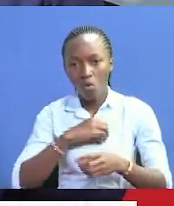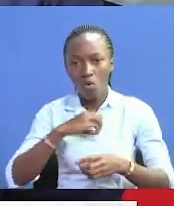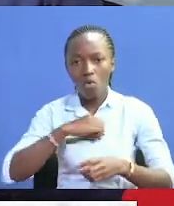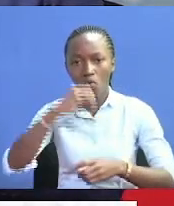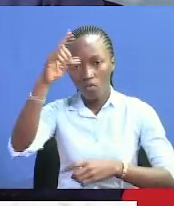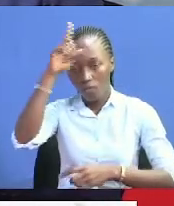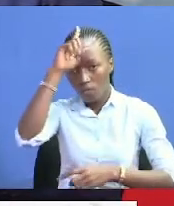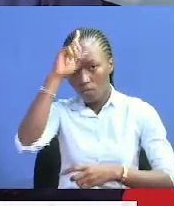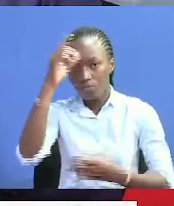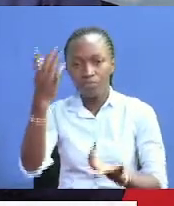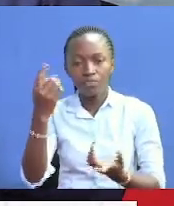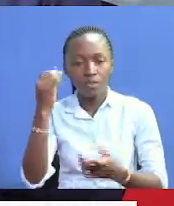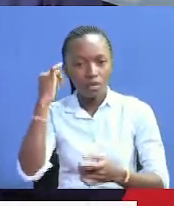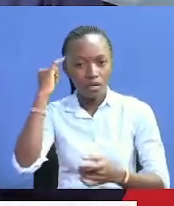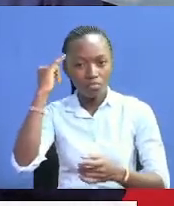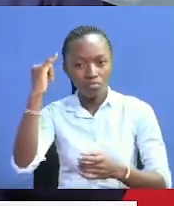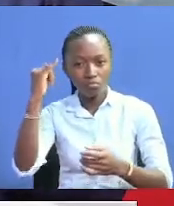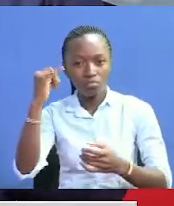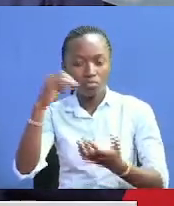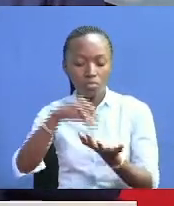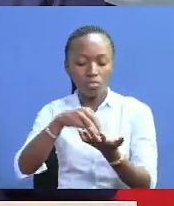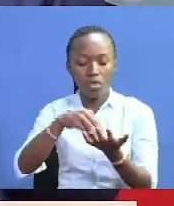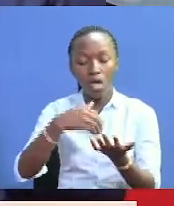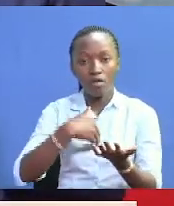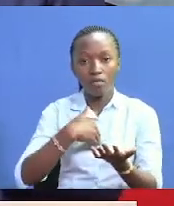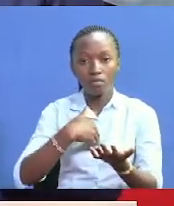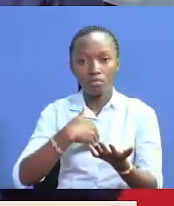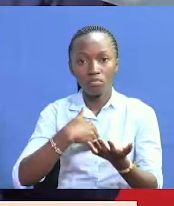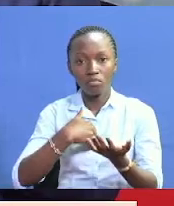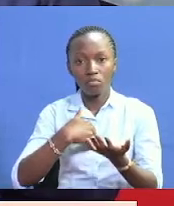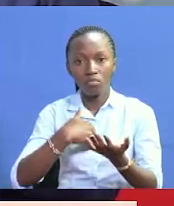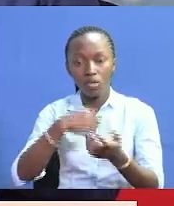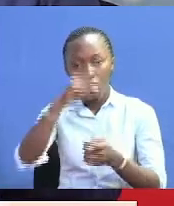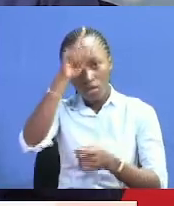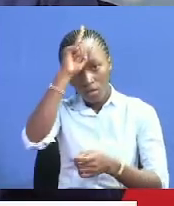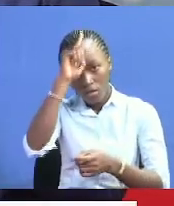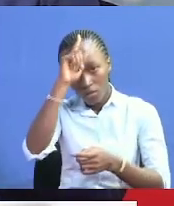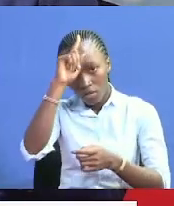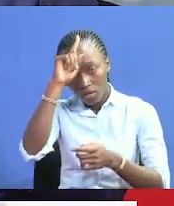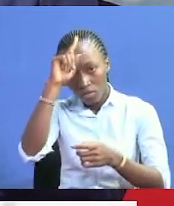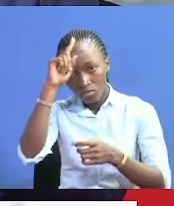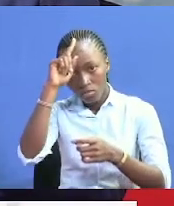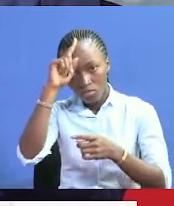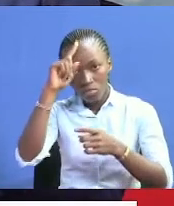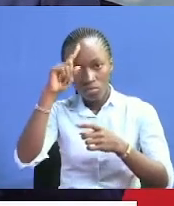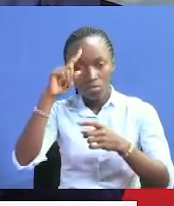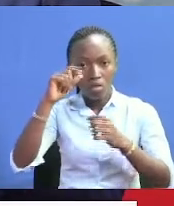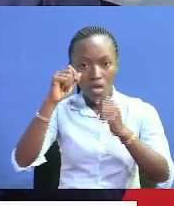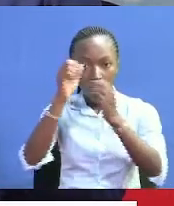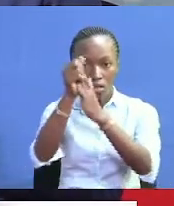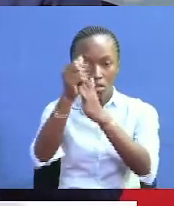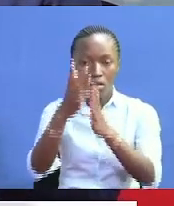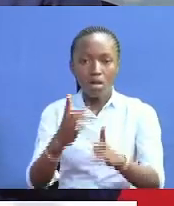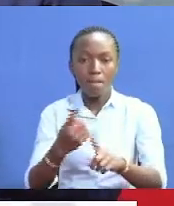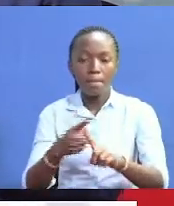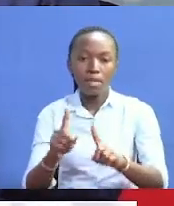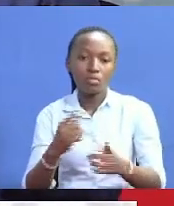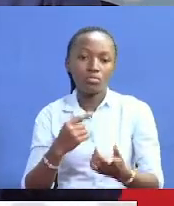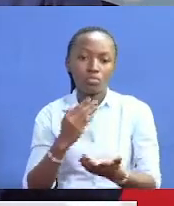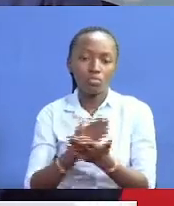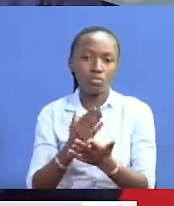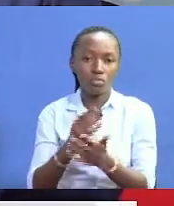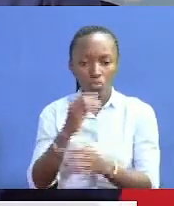where you have a village champion, but they're not recognized by the whole village in itself? What happens is that you have a particular